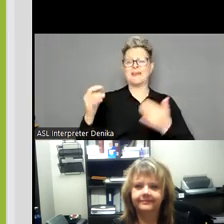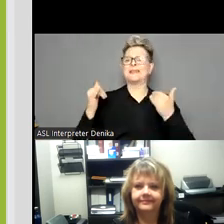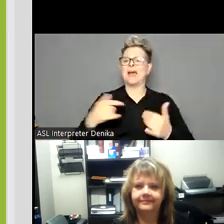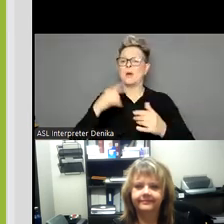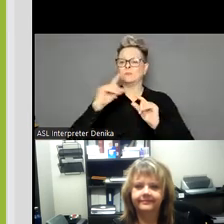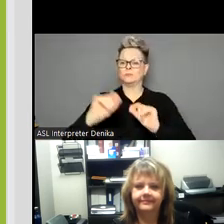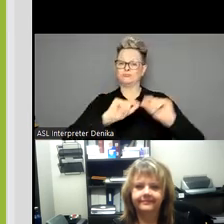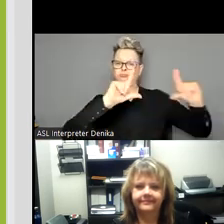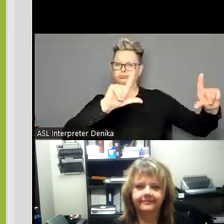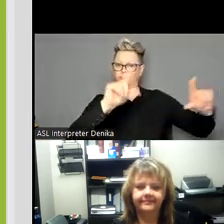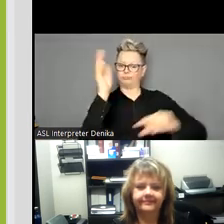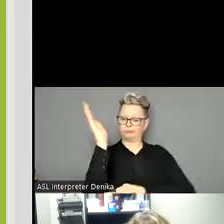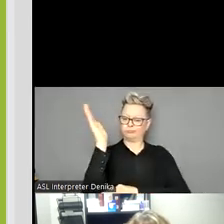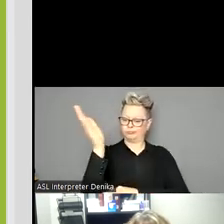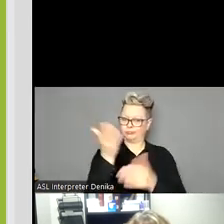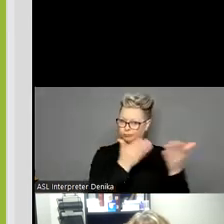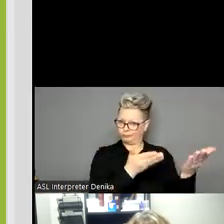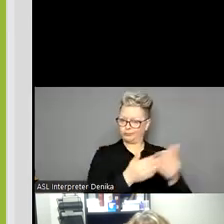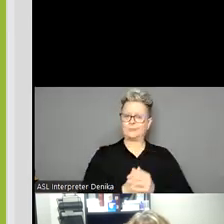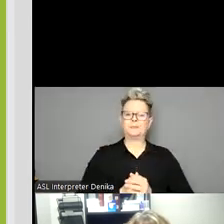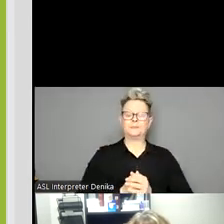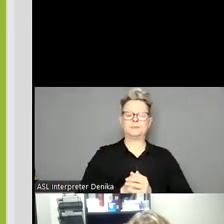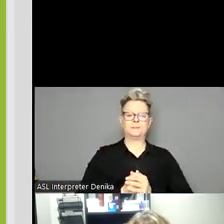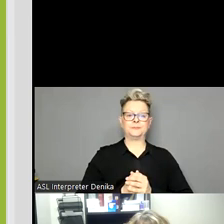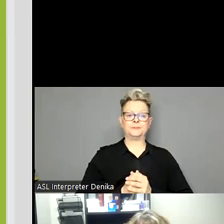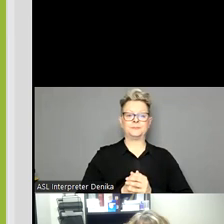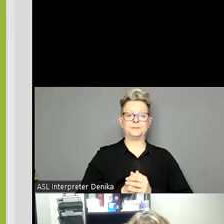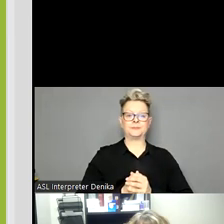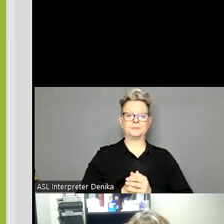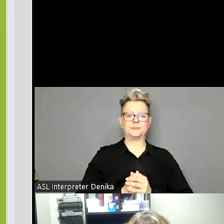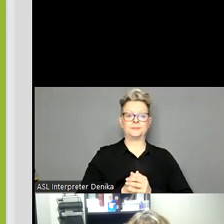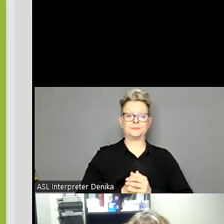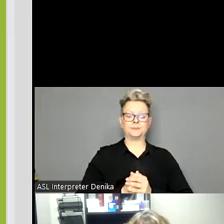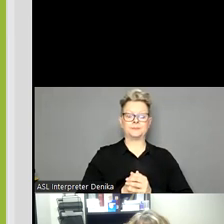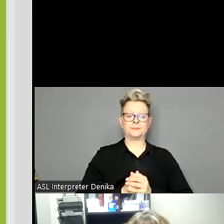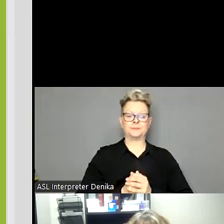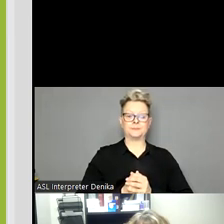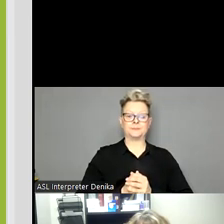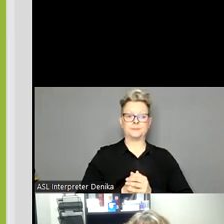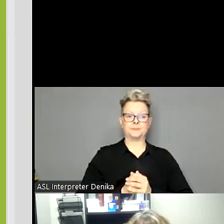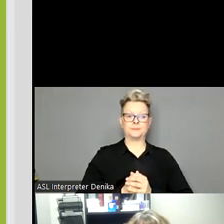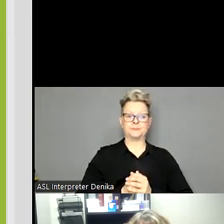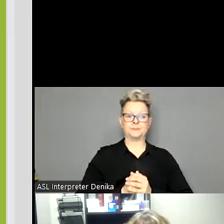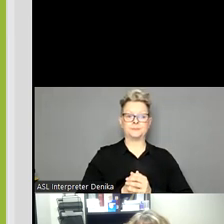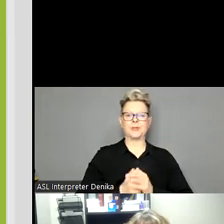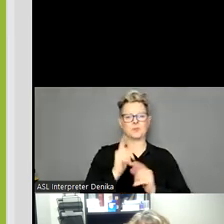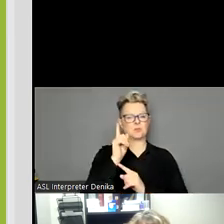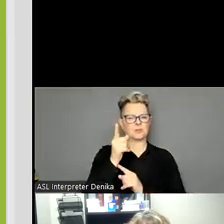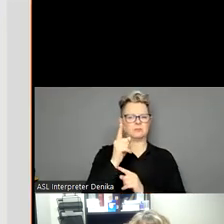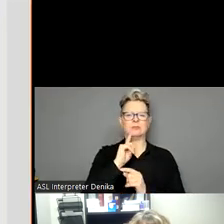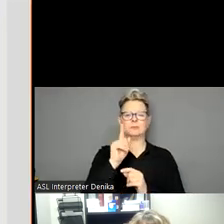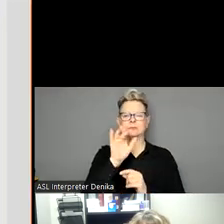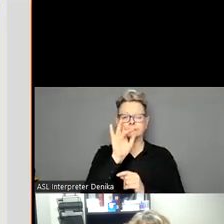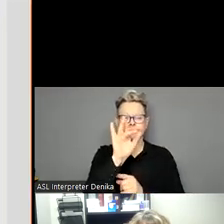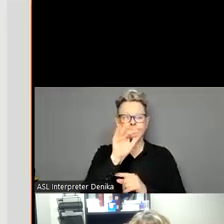here now, and I'm just going to go into presentation mode. Just a second here.